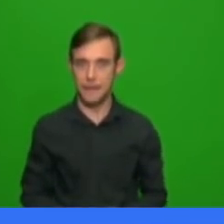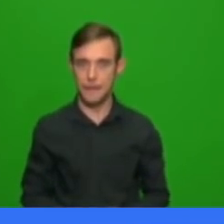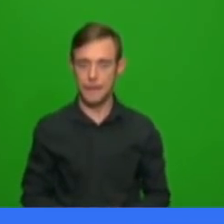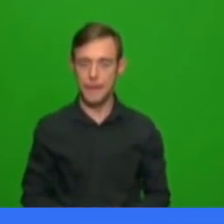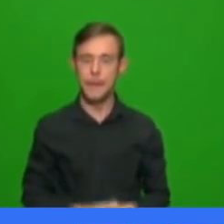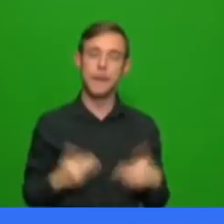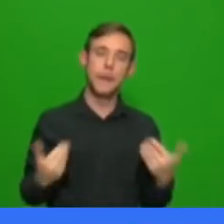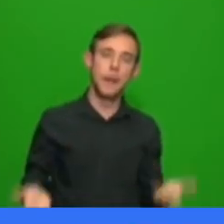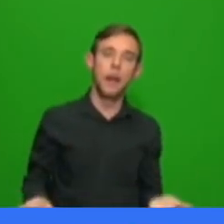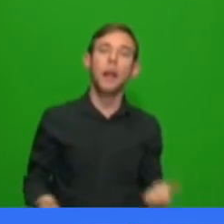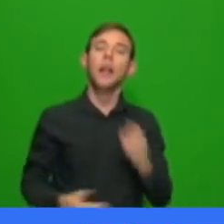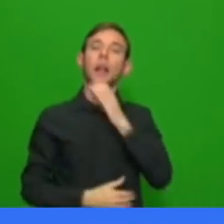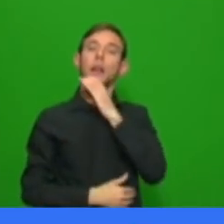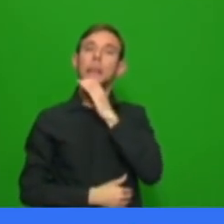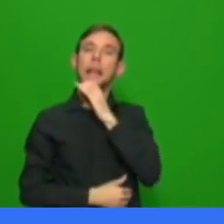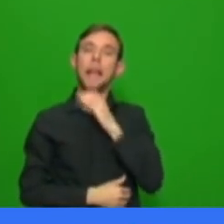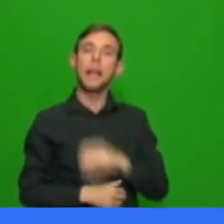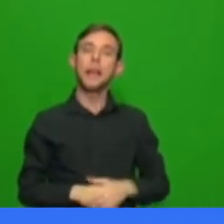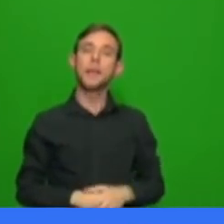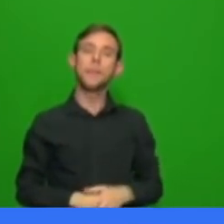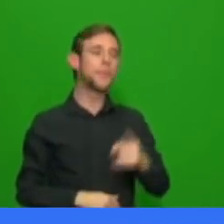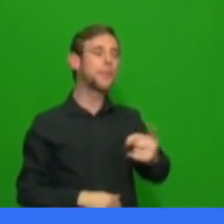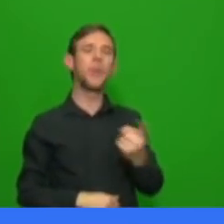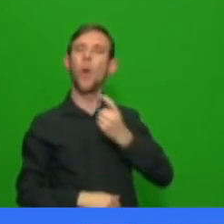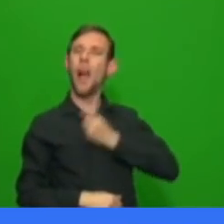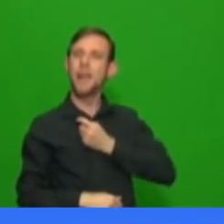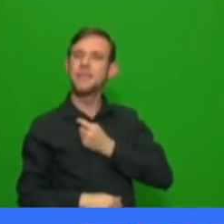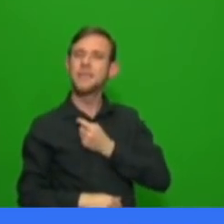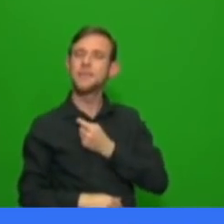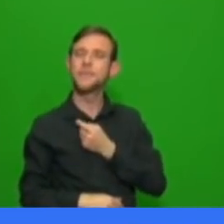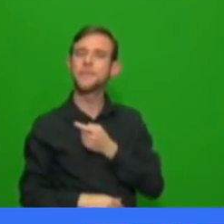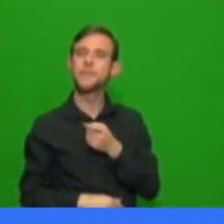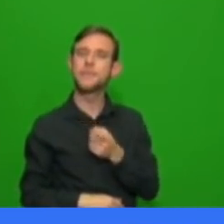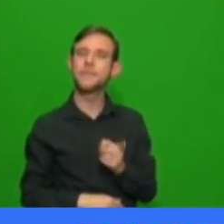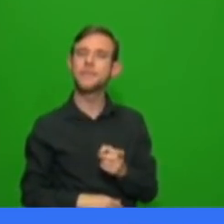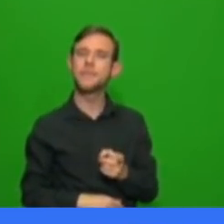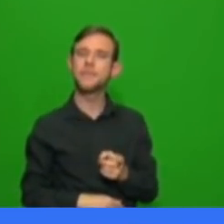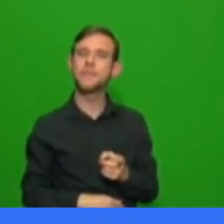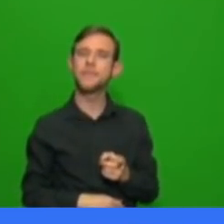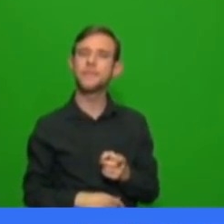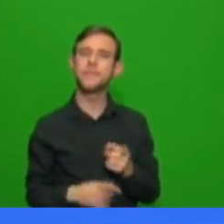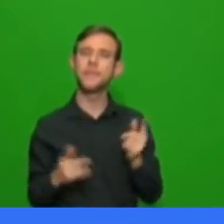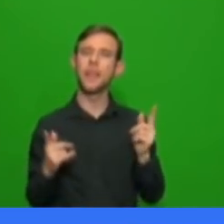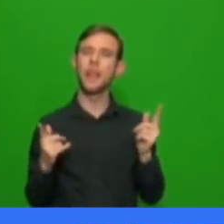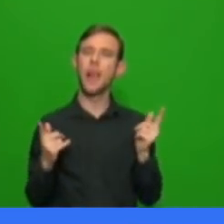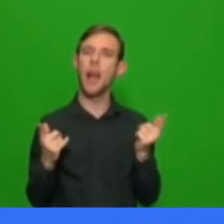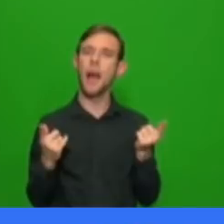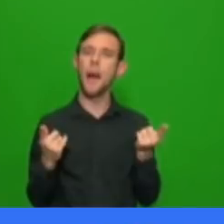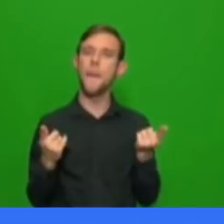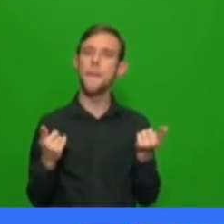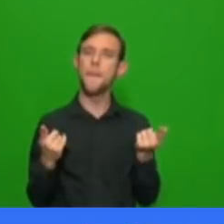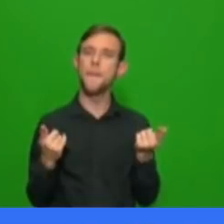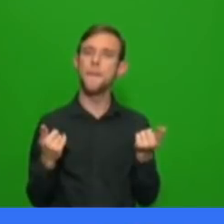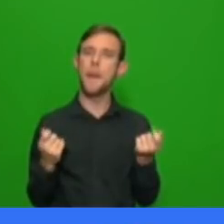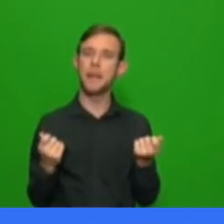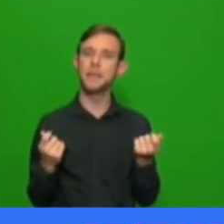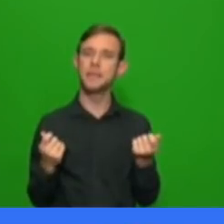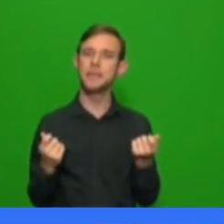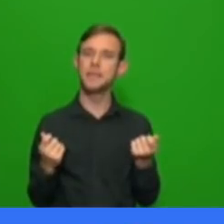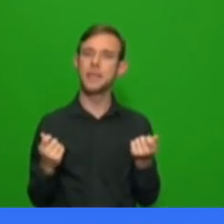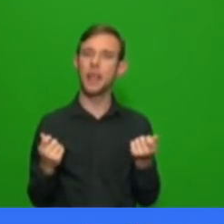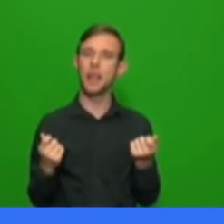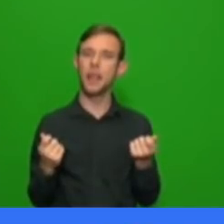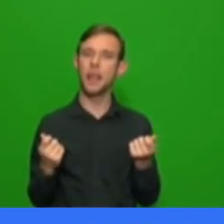horizon. There was a question about what is the role of monetary policy in the context of